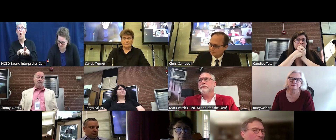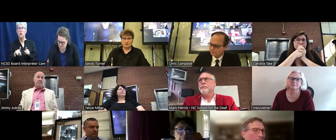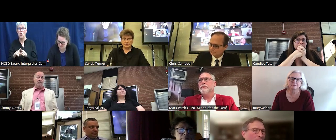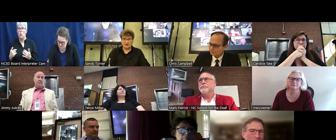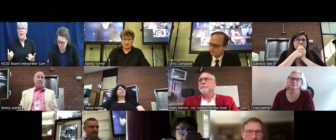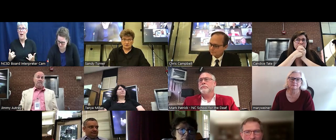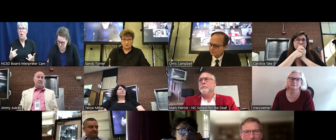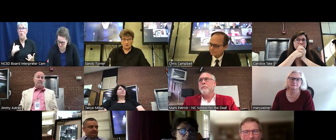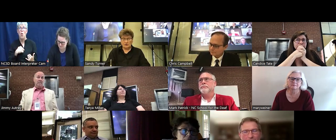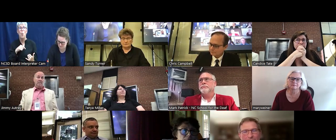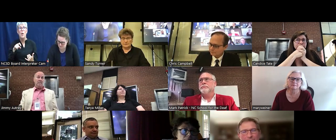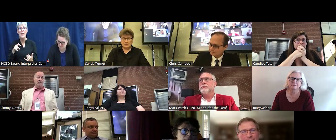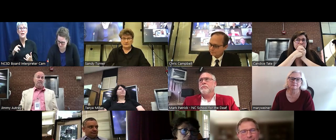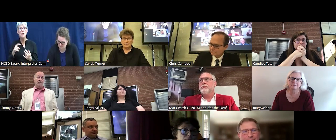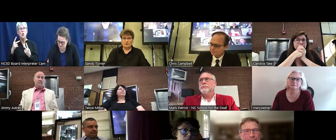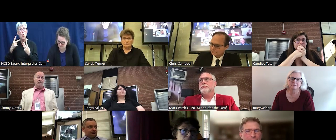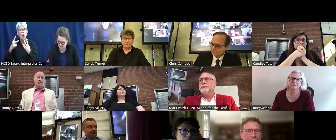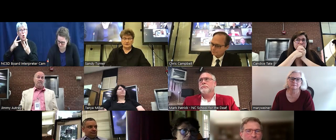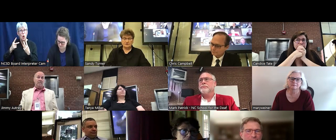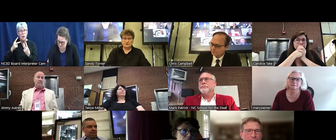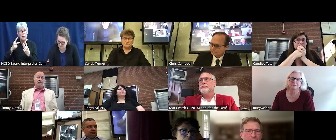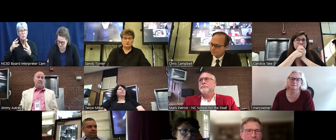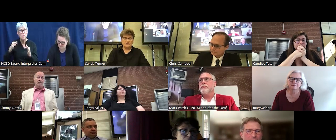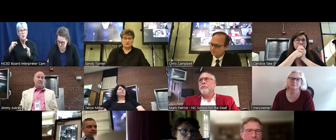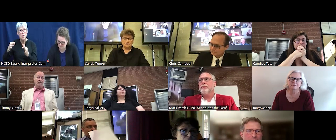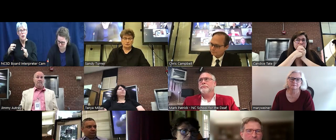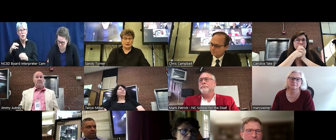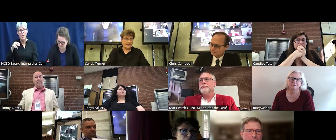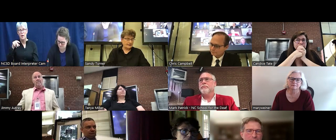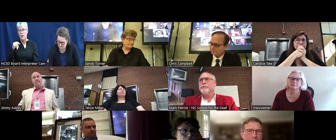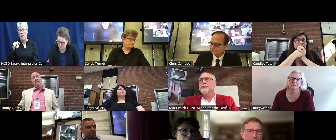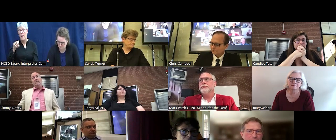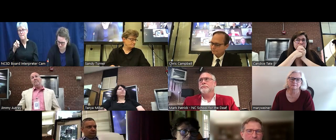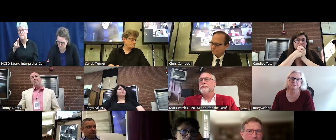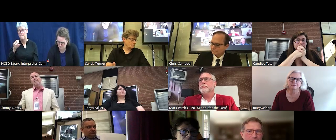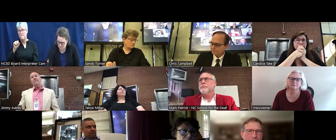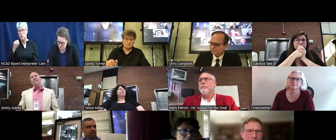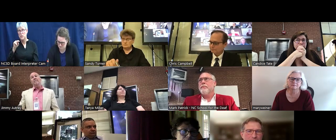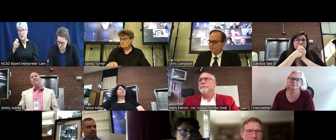the personnel meeting that we will need to do in July.